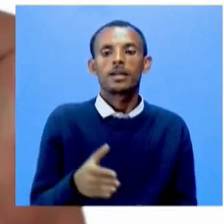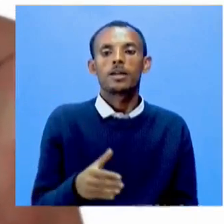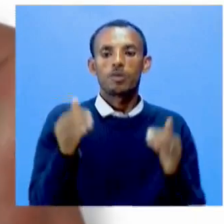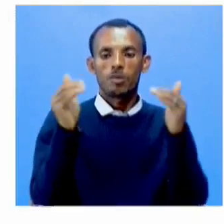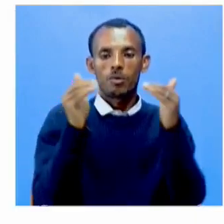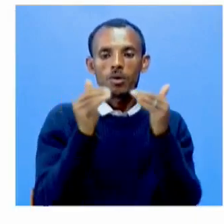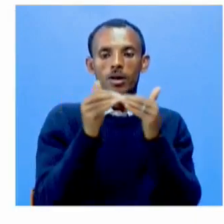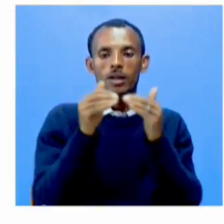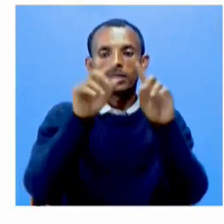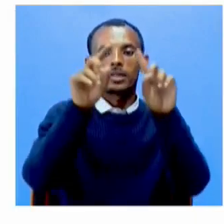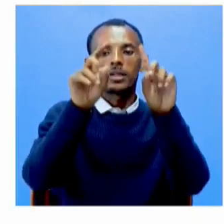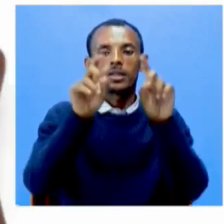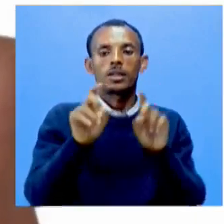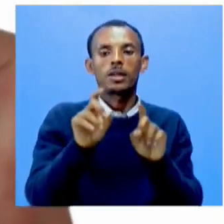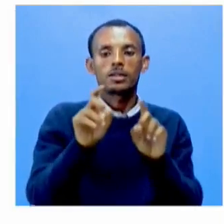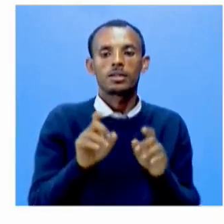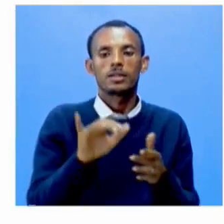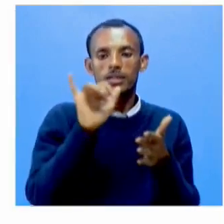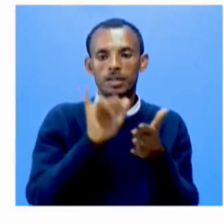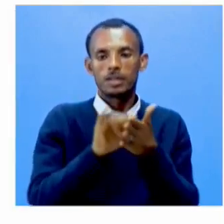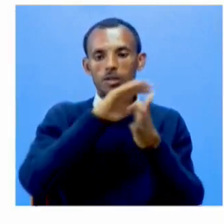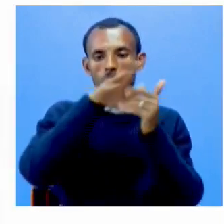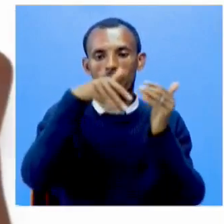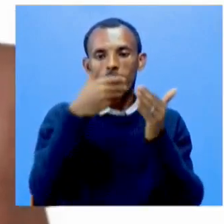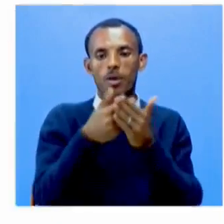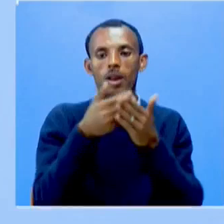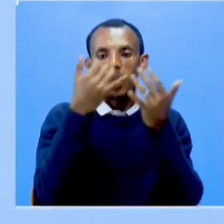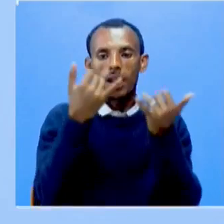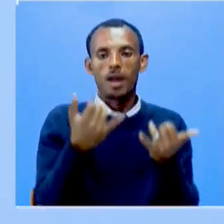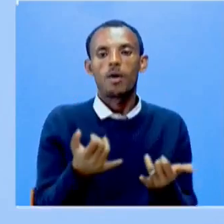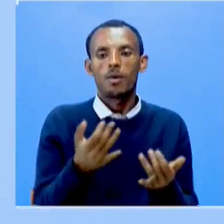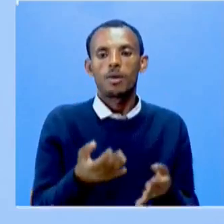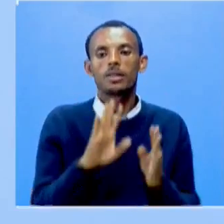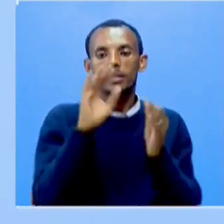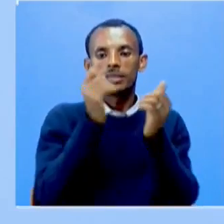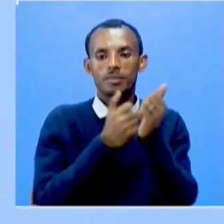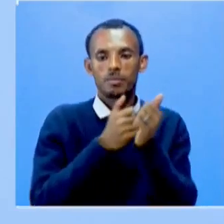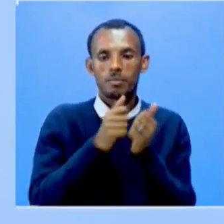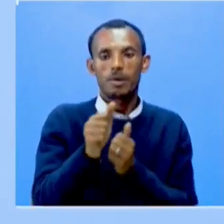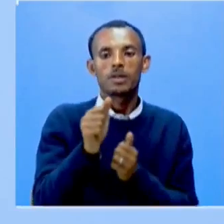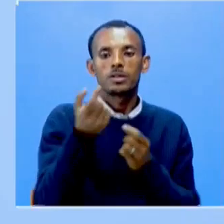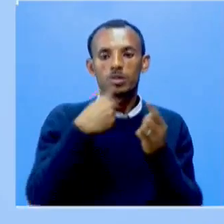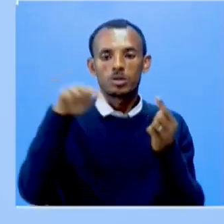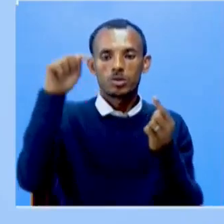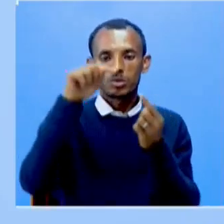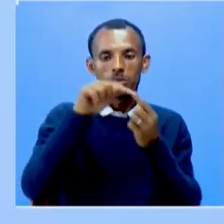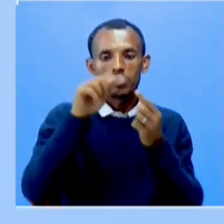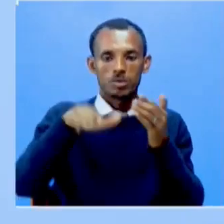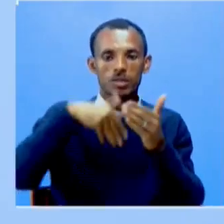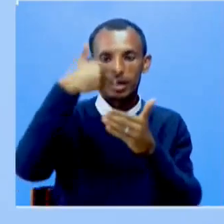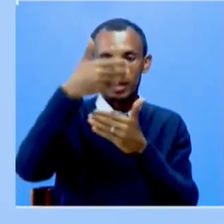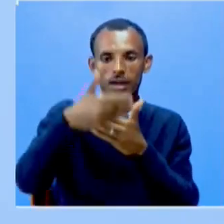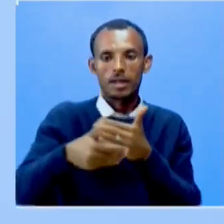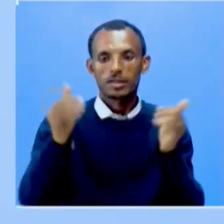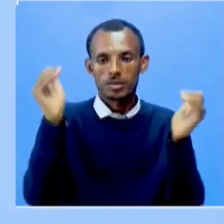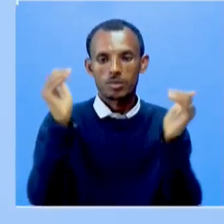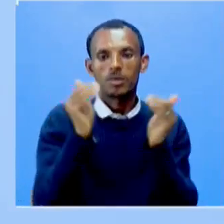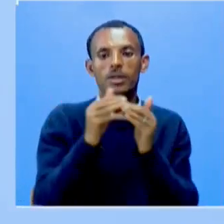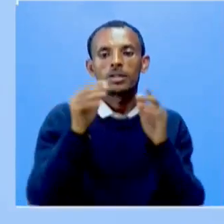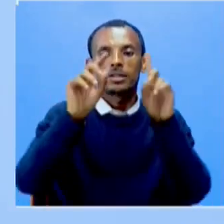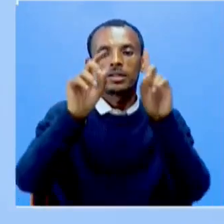congruency test. That's it. Now let's proceed to the next congruency